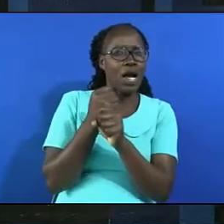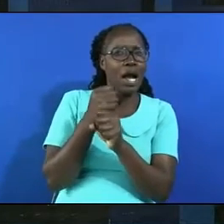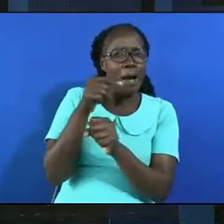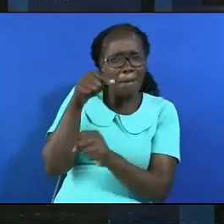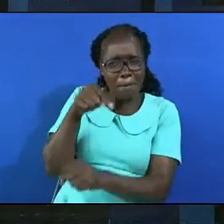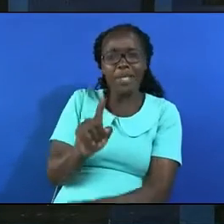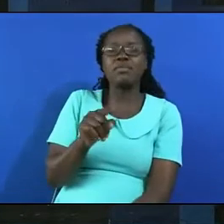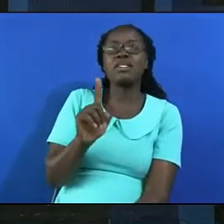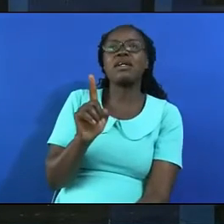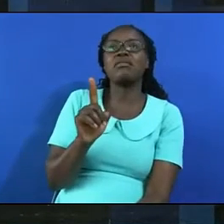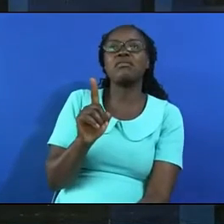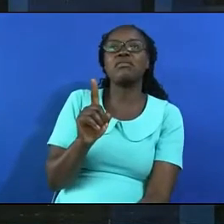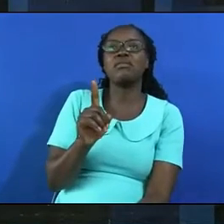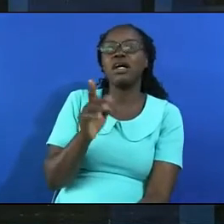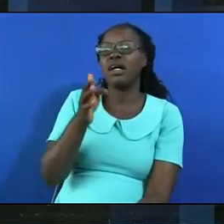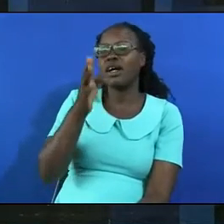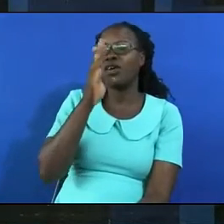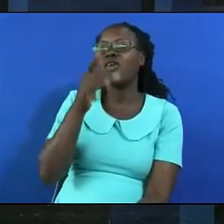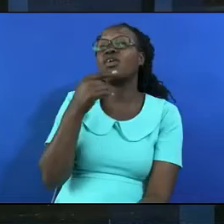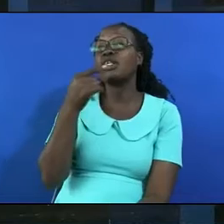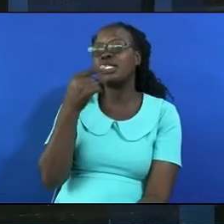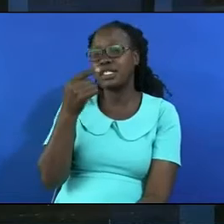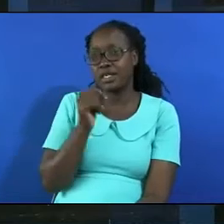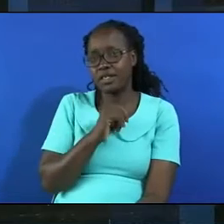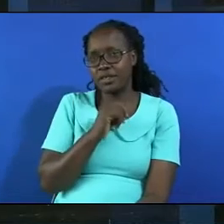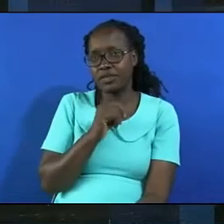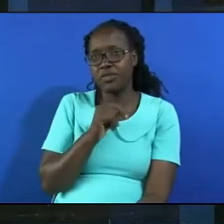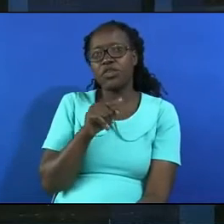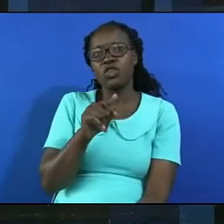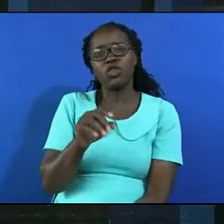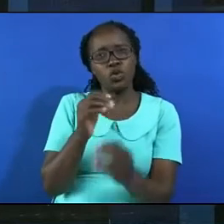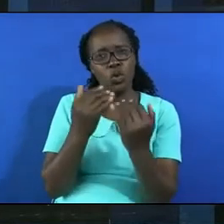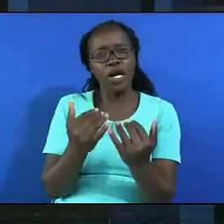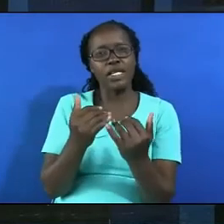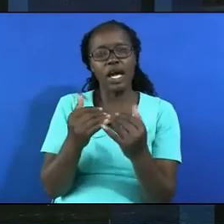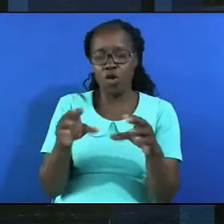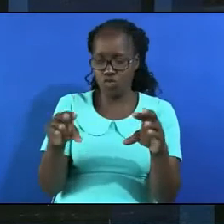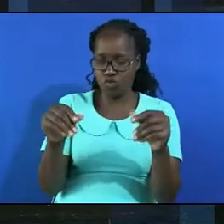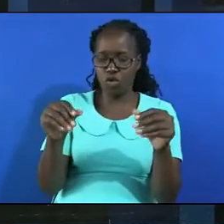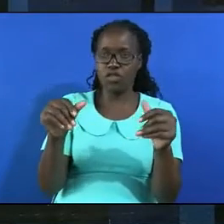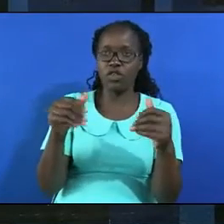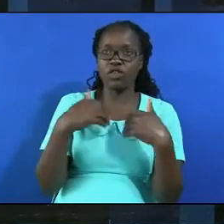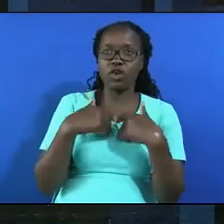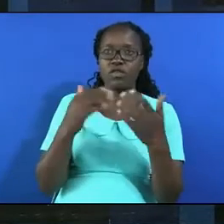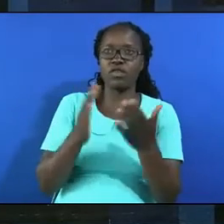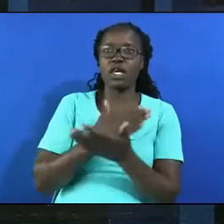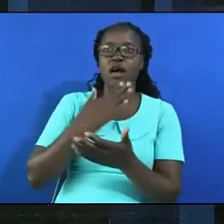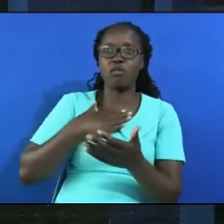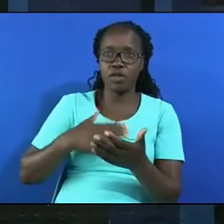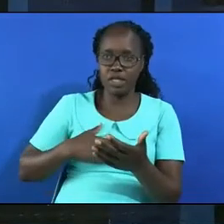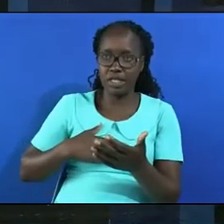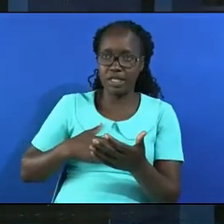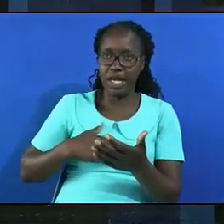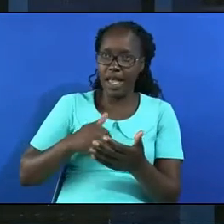by himself, God said, you are now qualified to have somebody else.